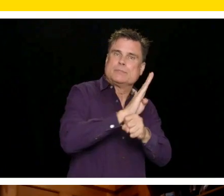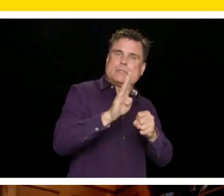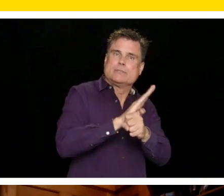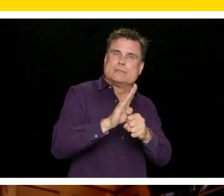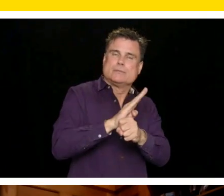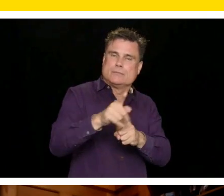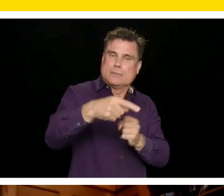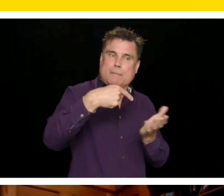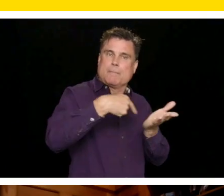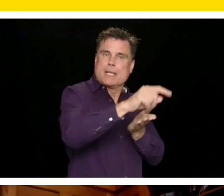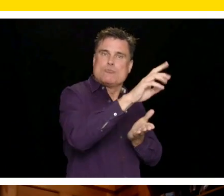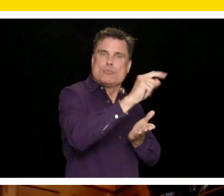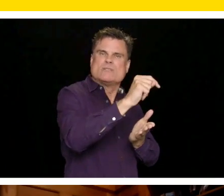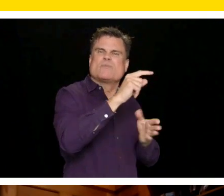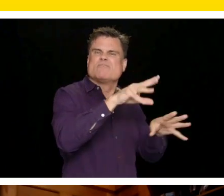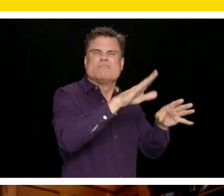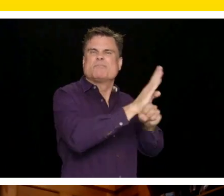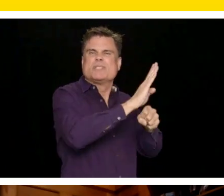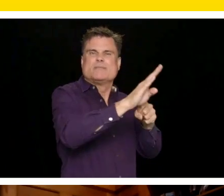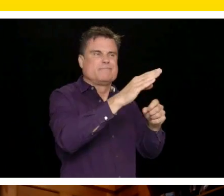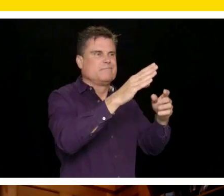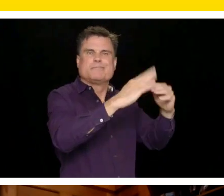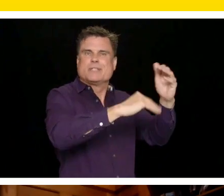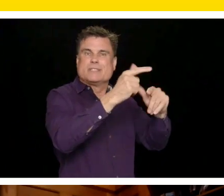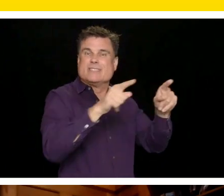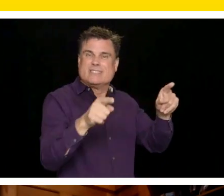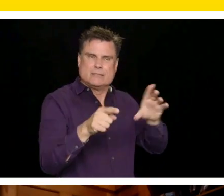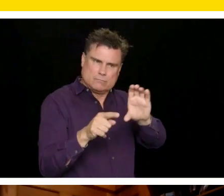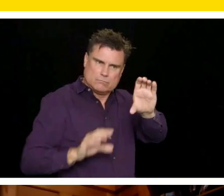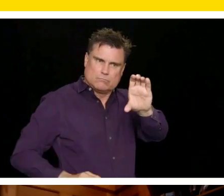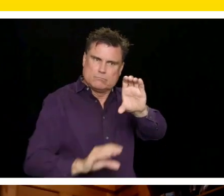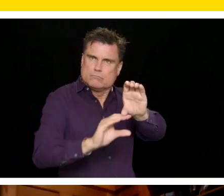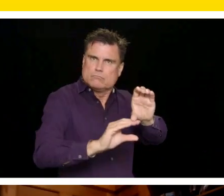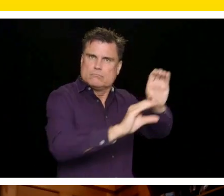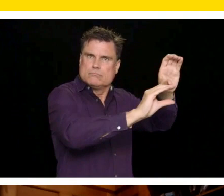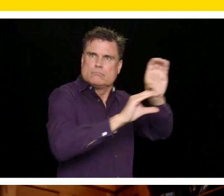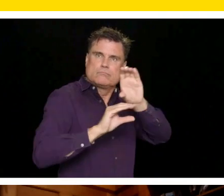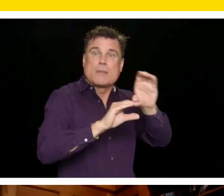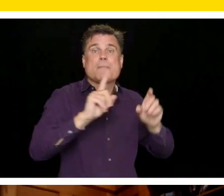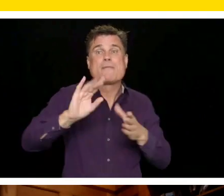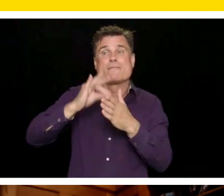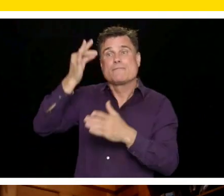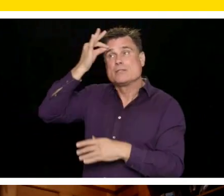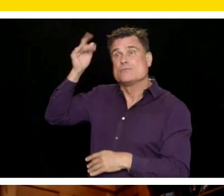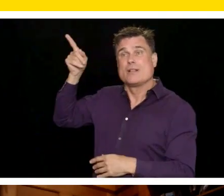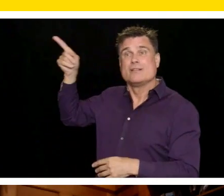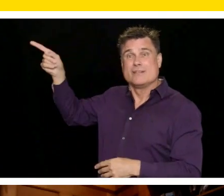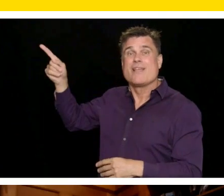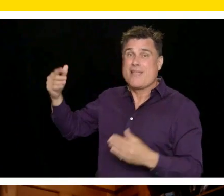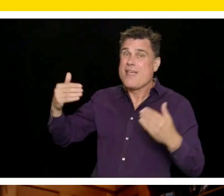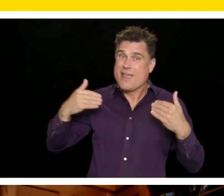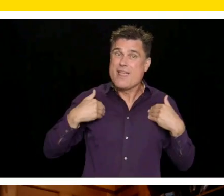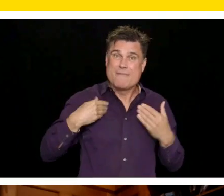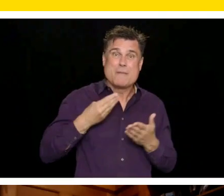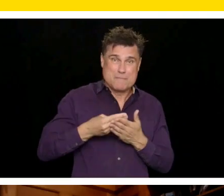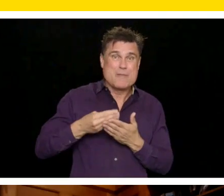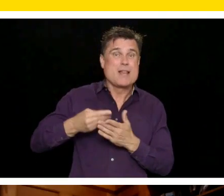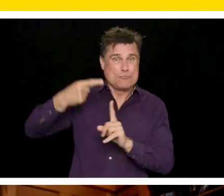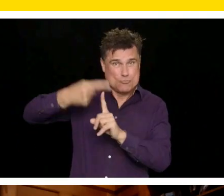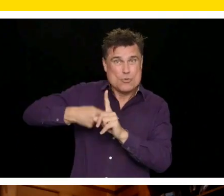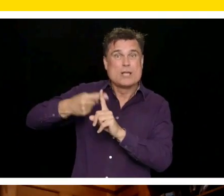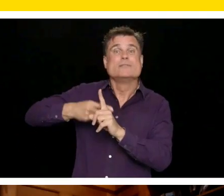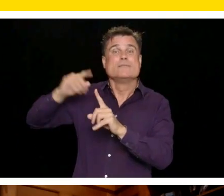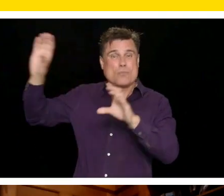that program, there was some concern that it being a landlord rather than a tenant lord